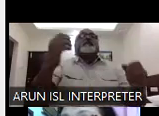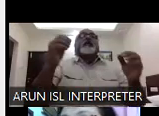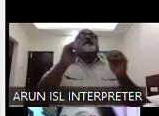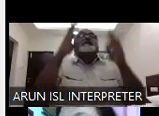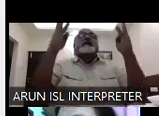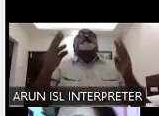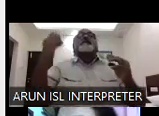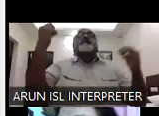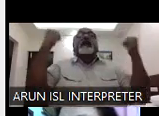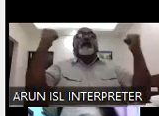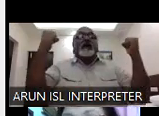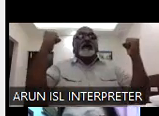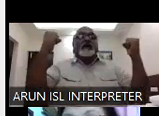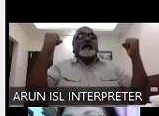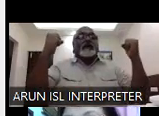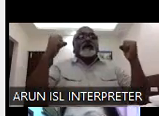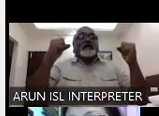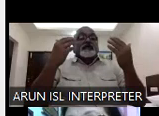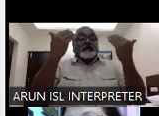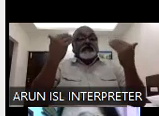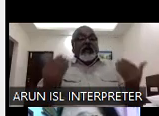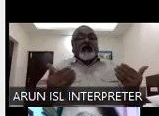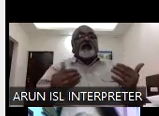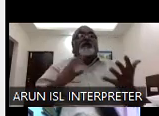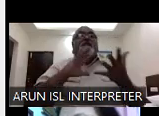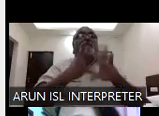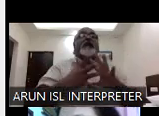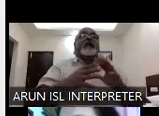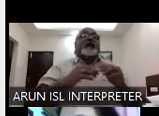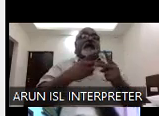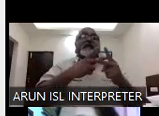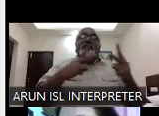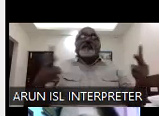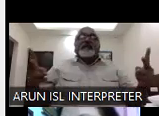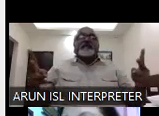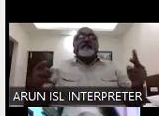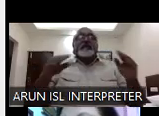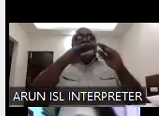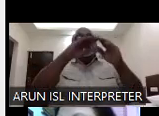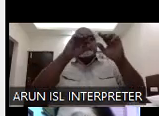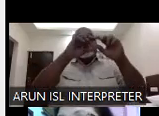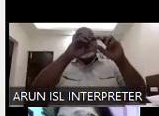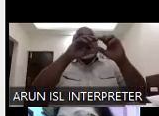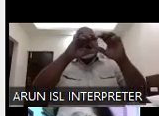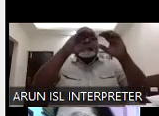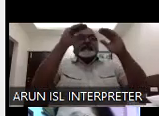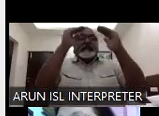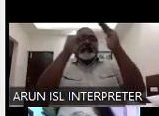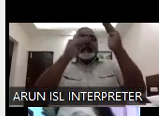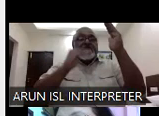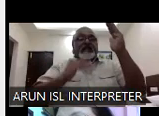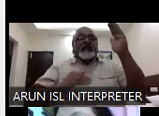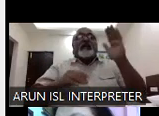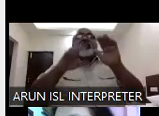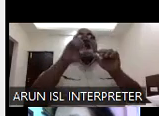is why constitutionally we have created various kinds of subcategories of caste, subcategory